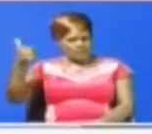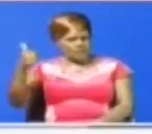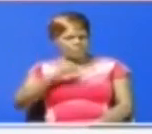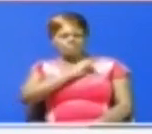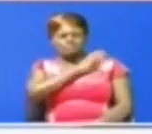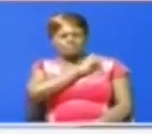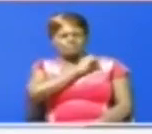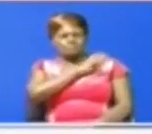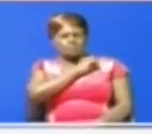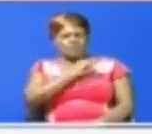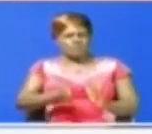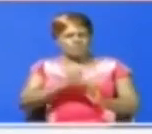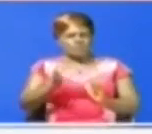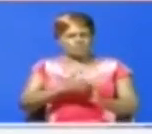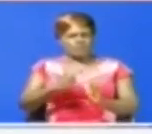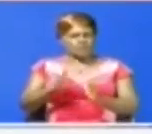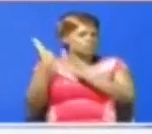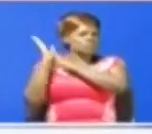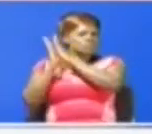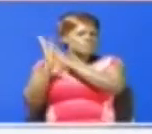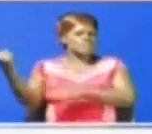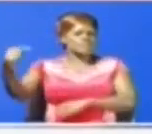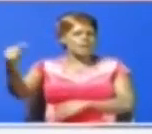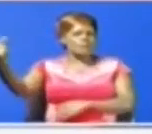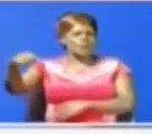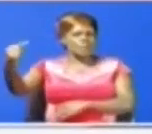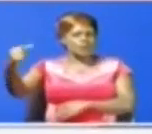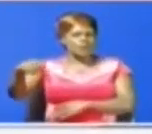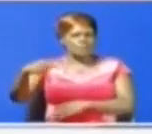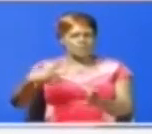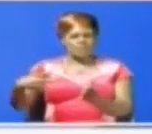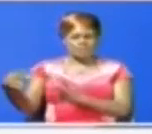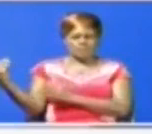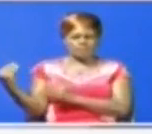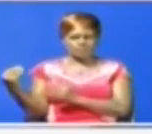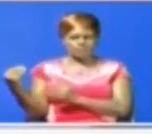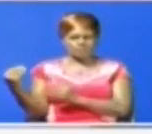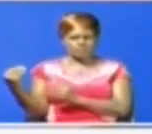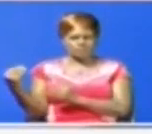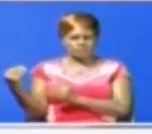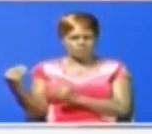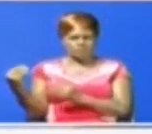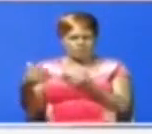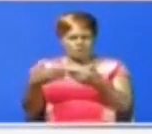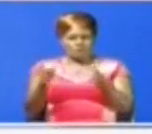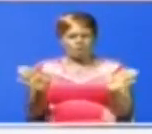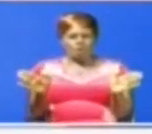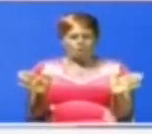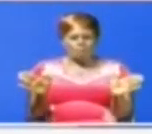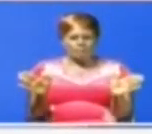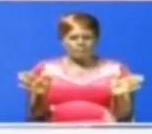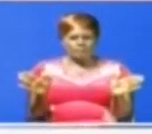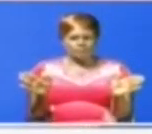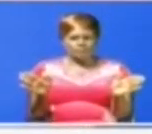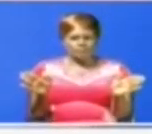Meti harakisheni, tukeni ninje, mungiki wanatuhuwa hapa. So, tukatoka kwa balcon. Kutoka balcon tukafungua nini, tukafungua yetu kakuja huku wenga